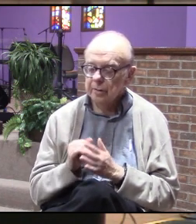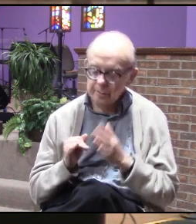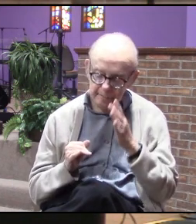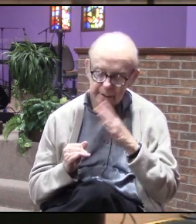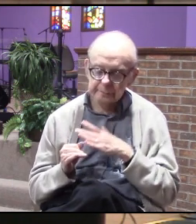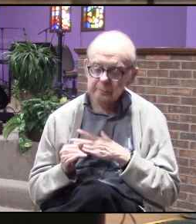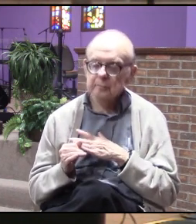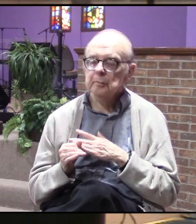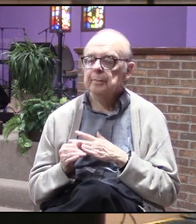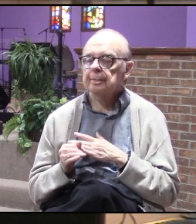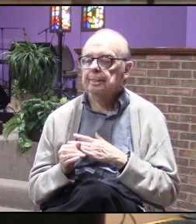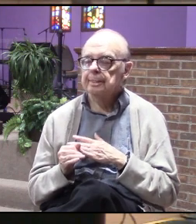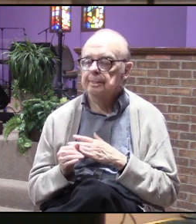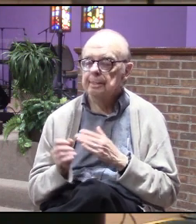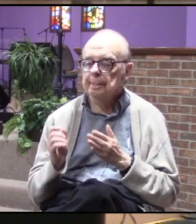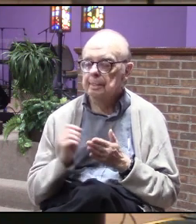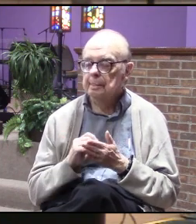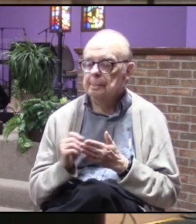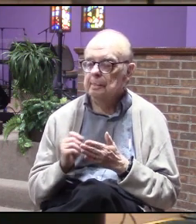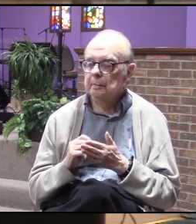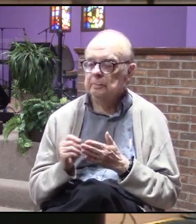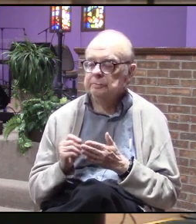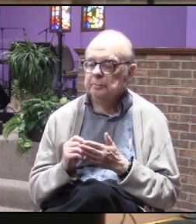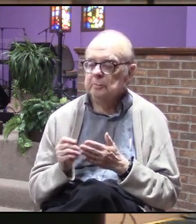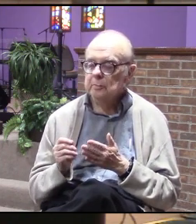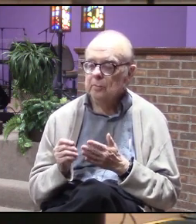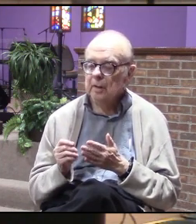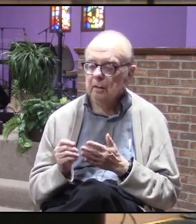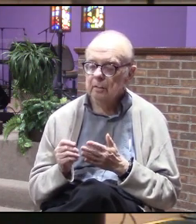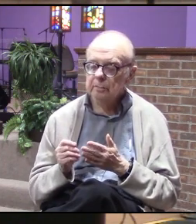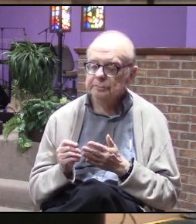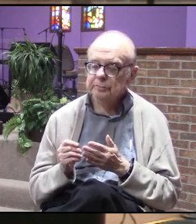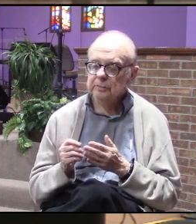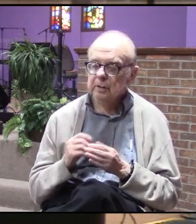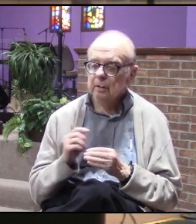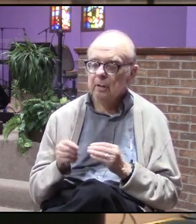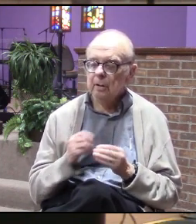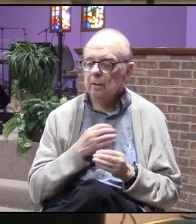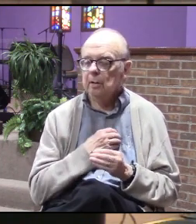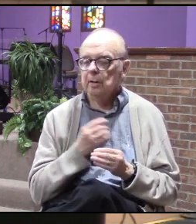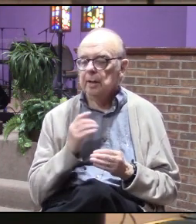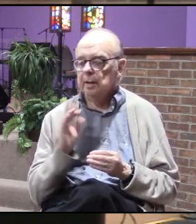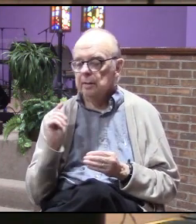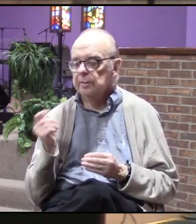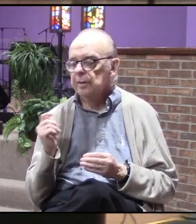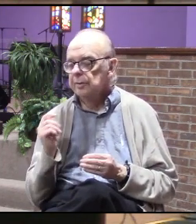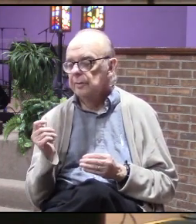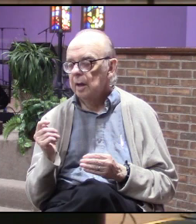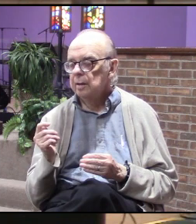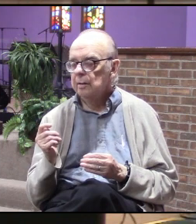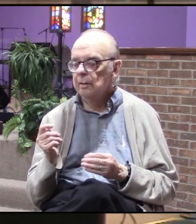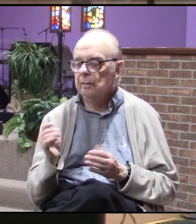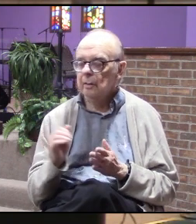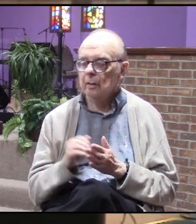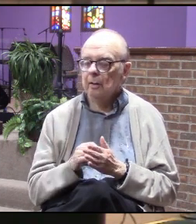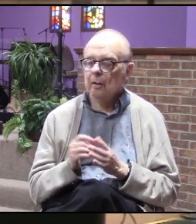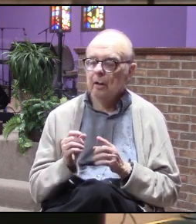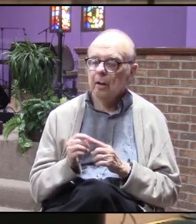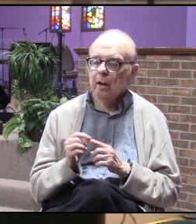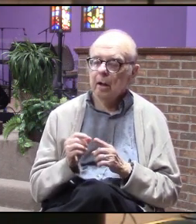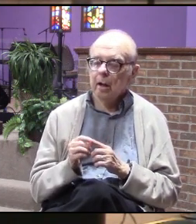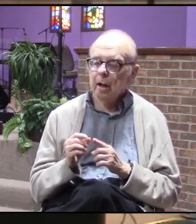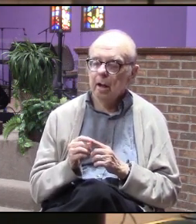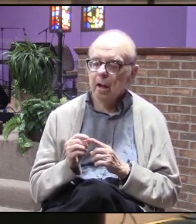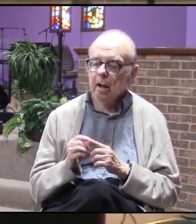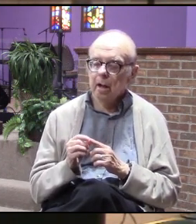down. But the writer goes on, and the surrounding officers testified that these words